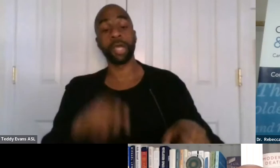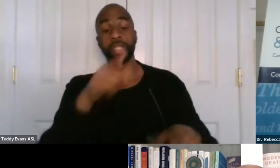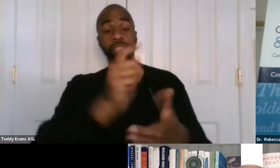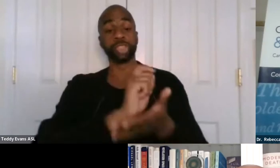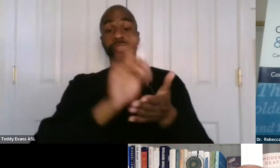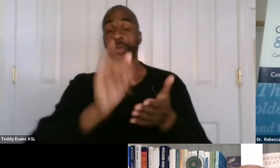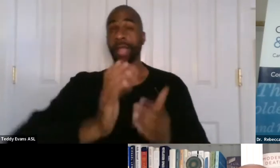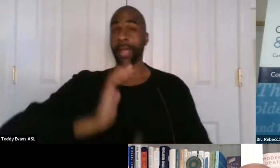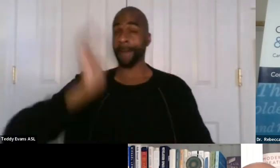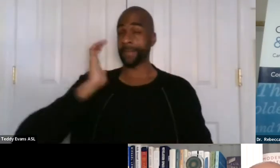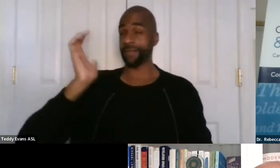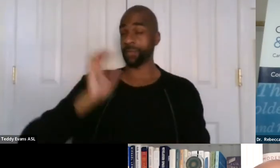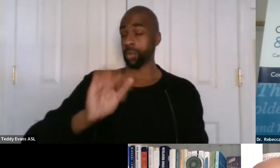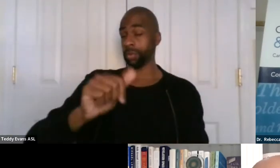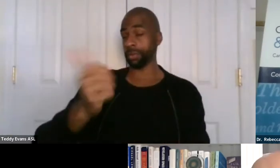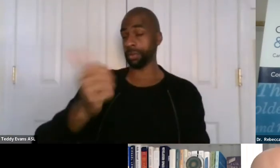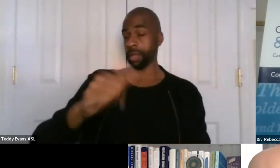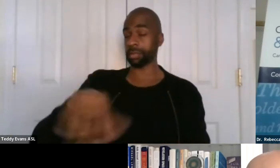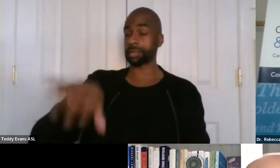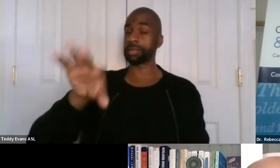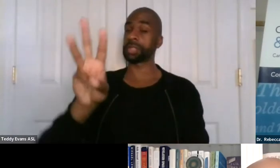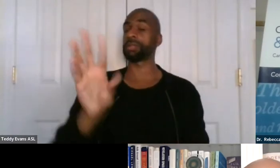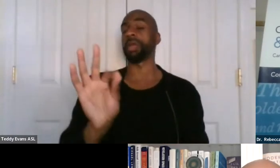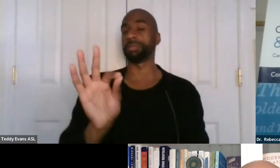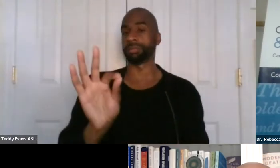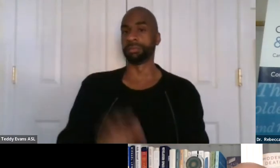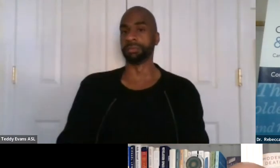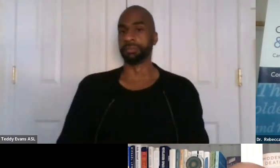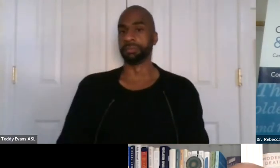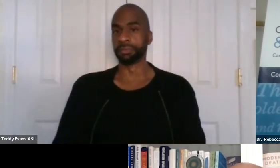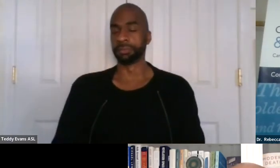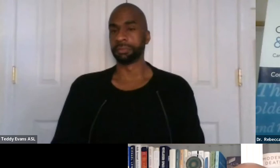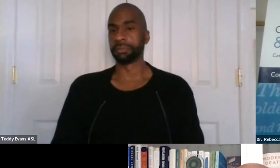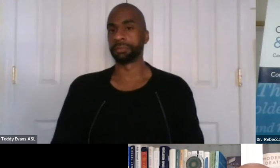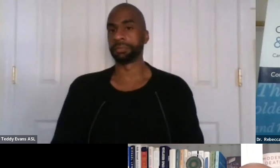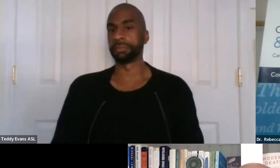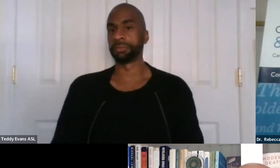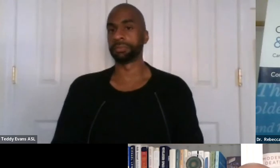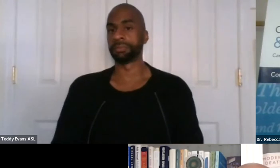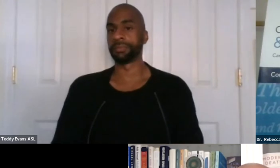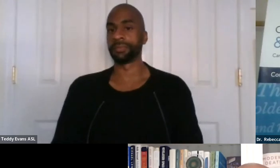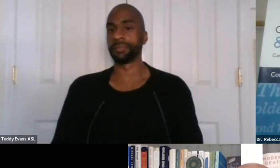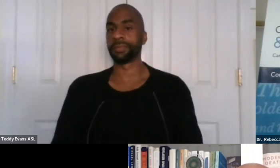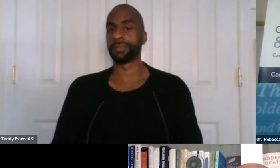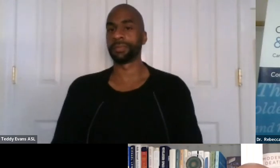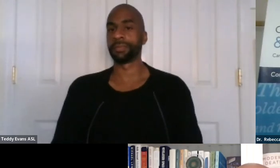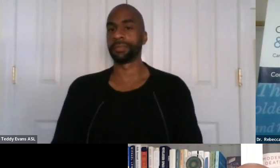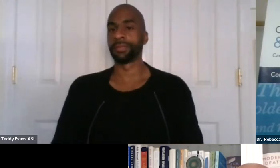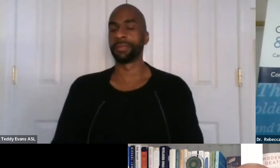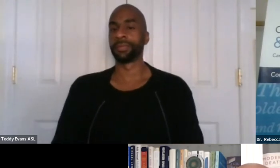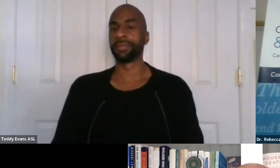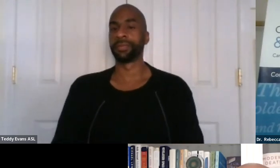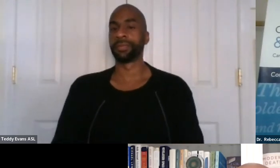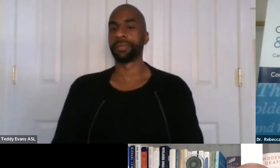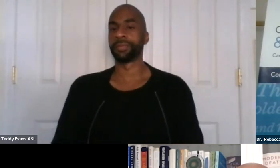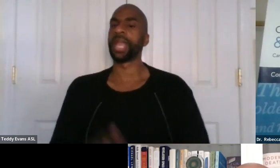1969. Mm-hmm. So how would you, this is just bonus for folks, and it's a teaser to go out and get Modern Death. How would you